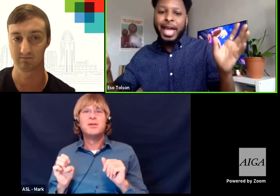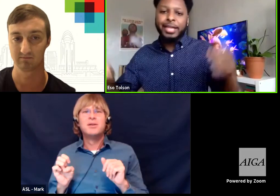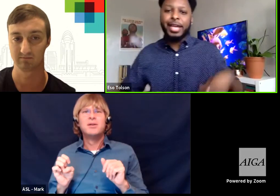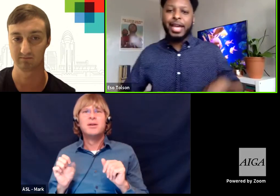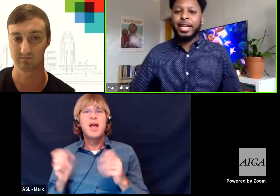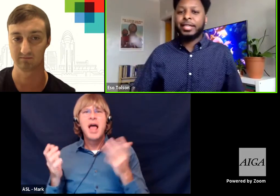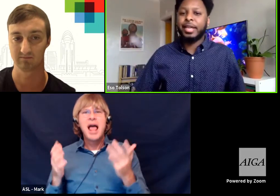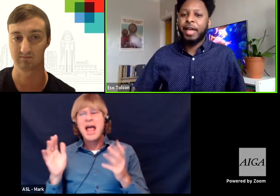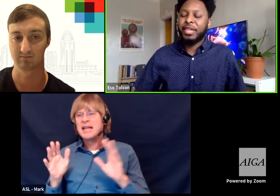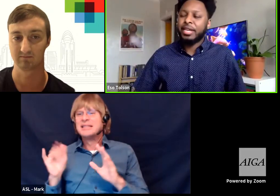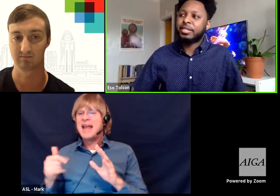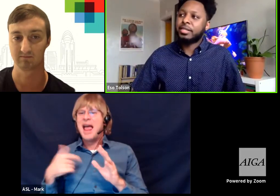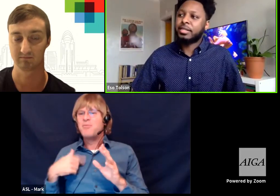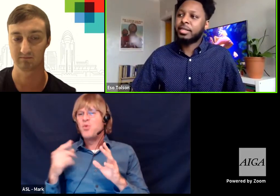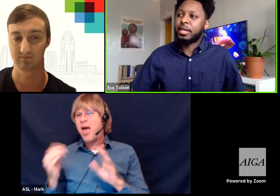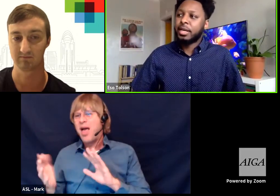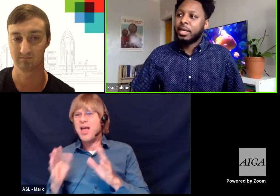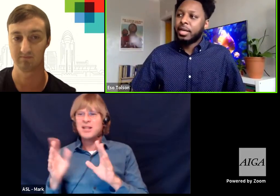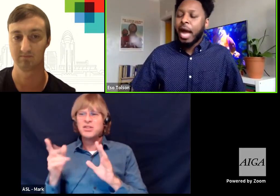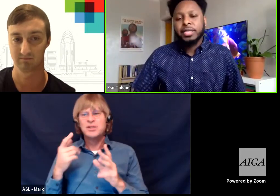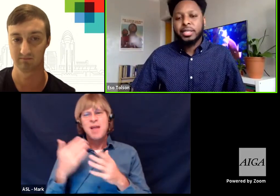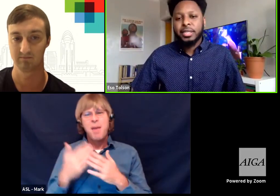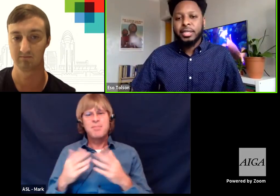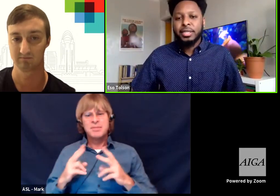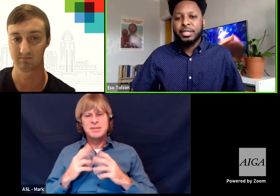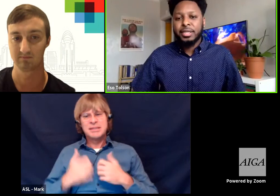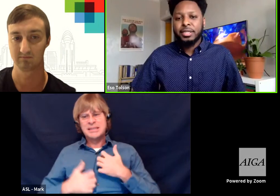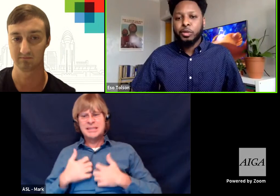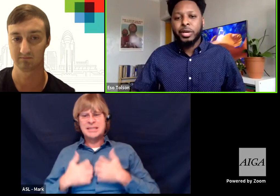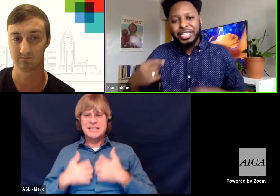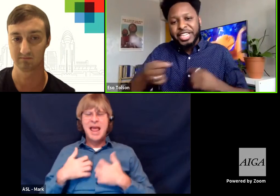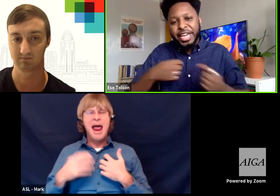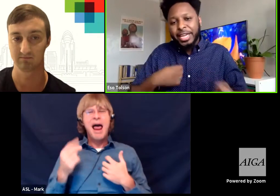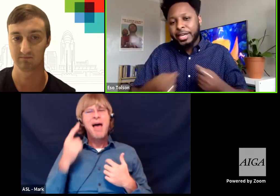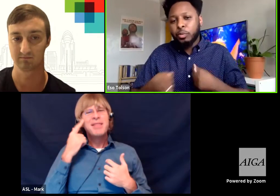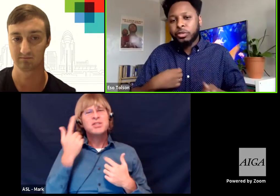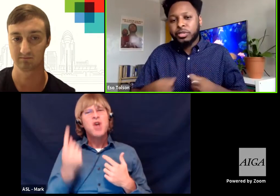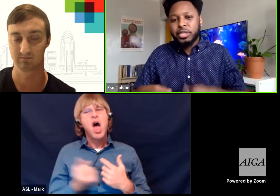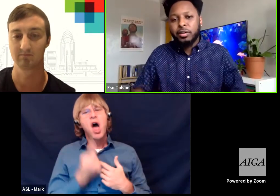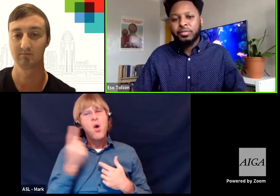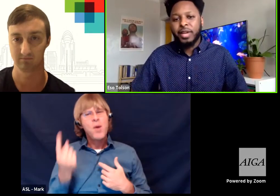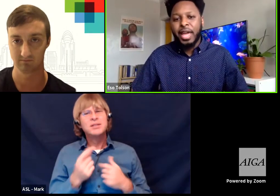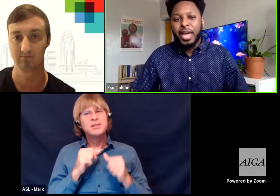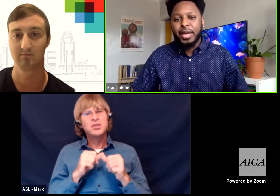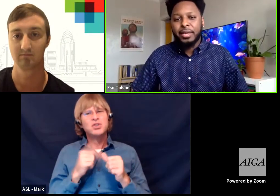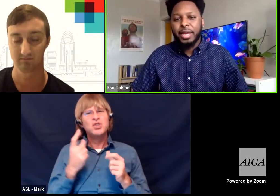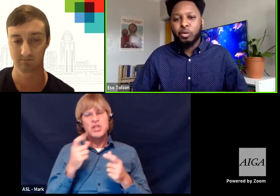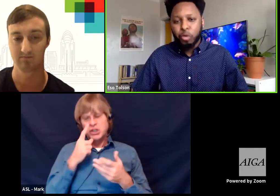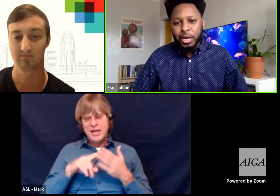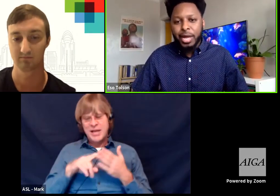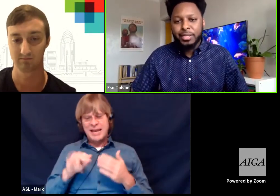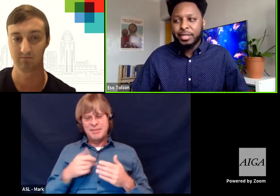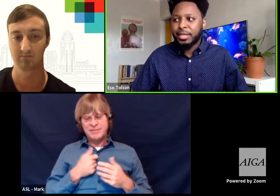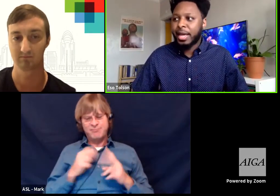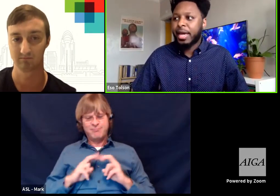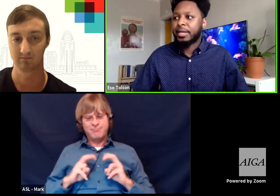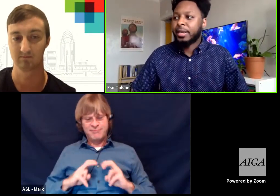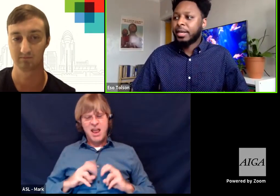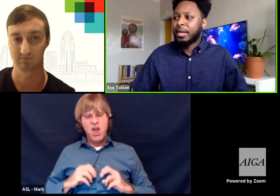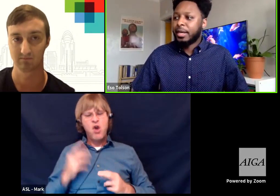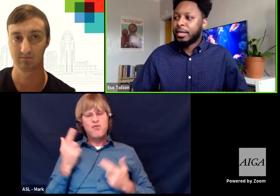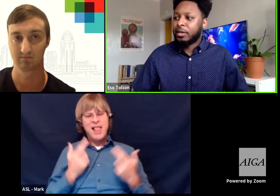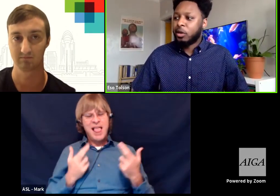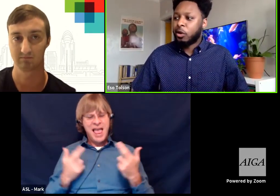doing that. And I think it's just constantly doing a check-in with yourself and realizing